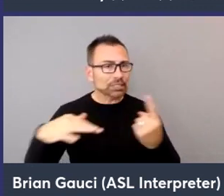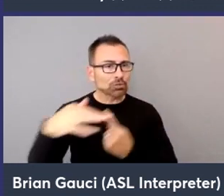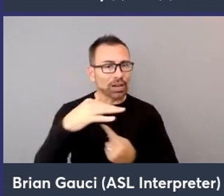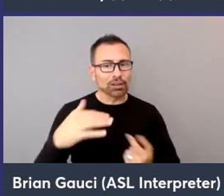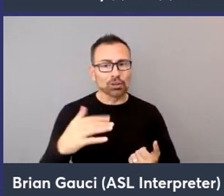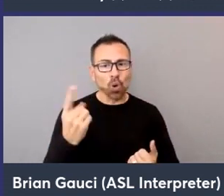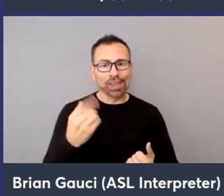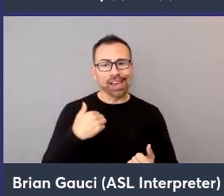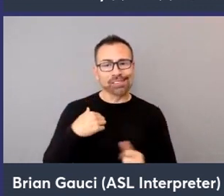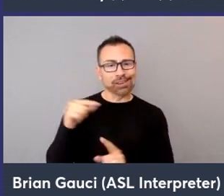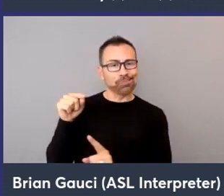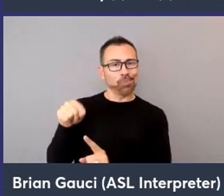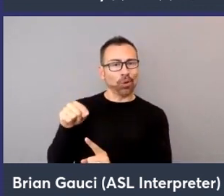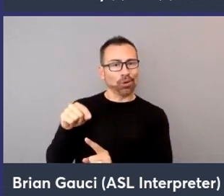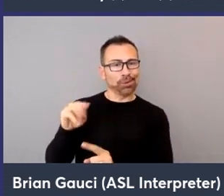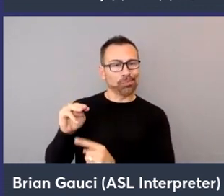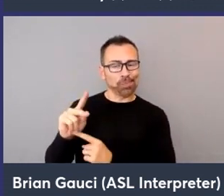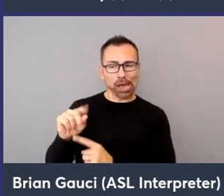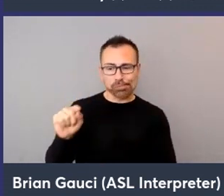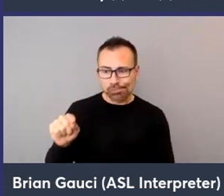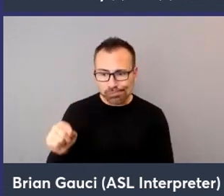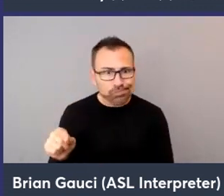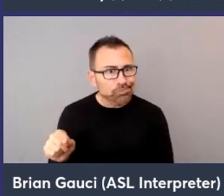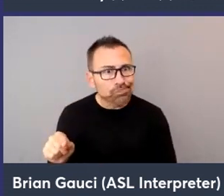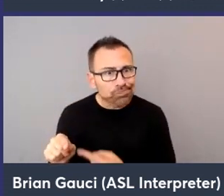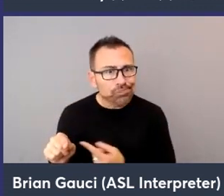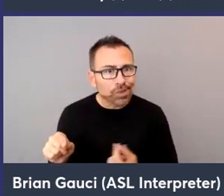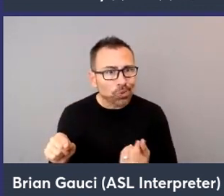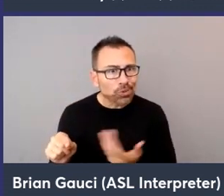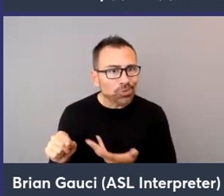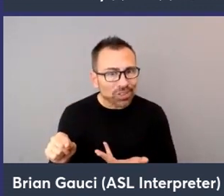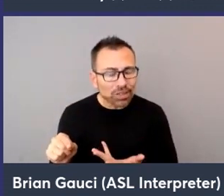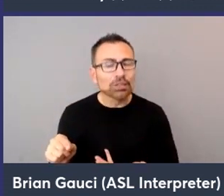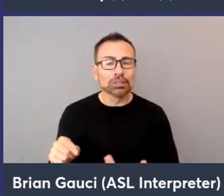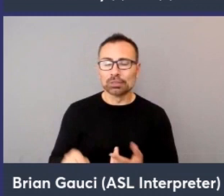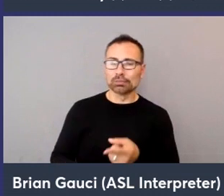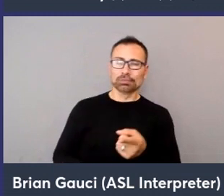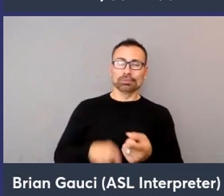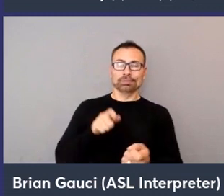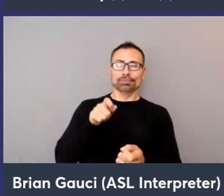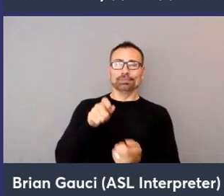isn't always that useful. That's exactly right. Precisely.